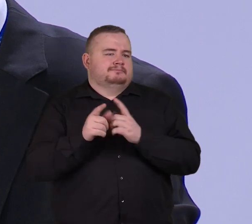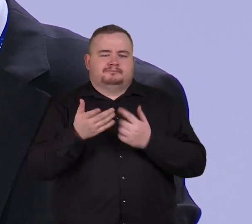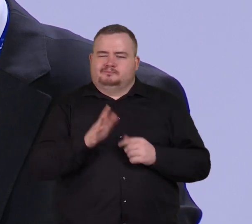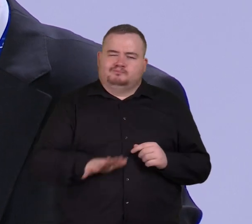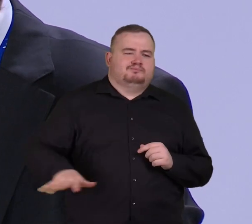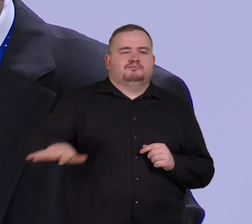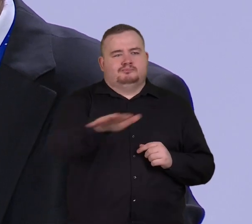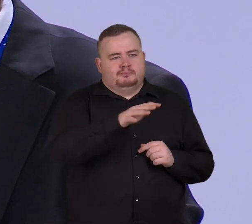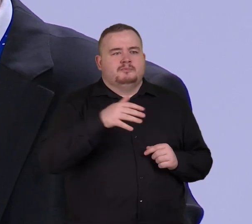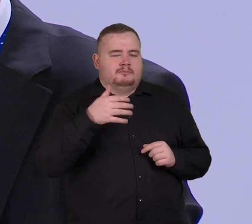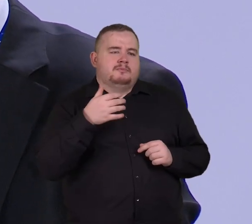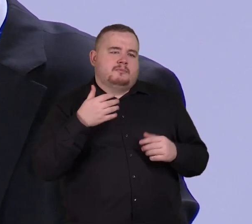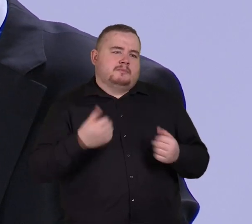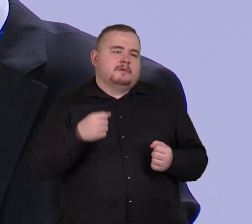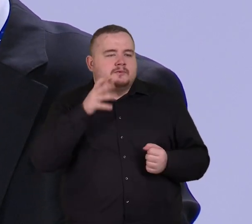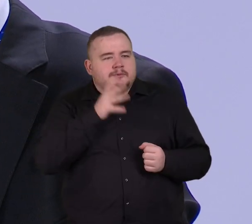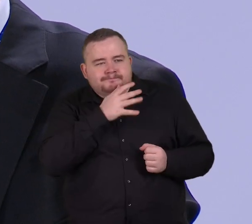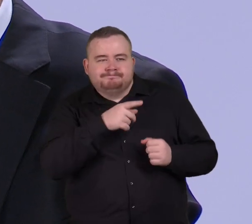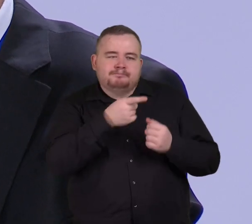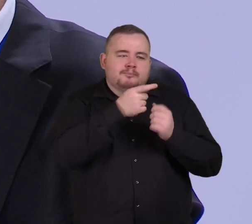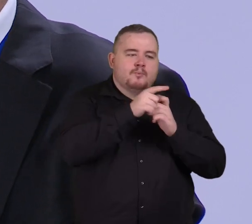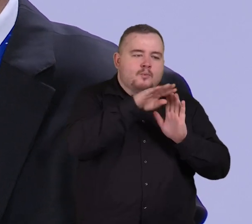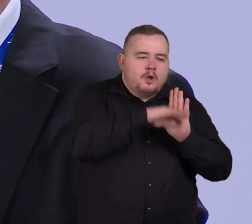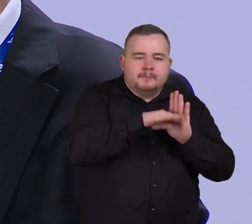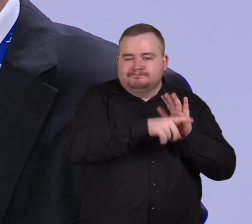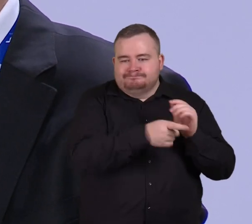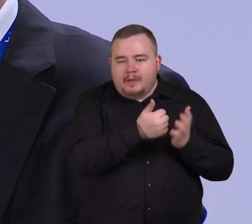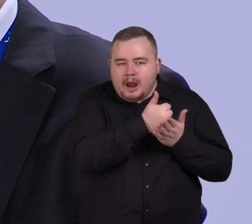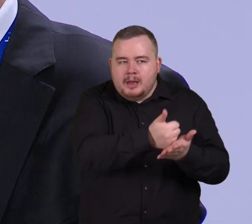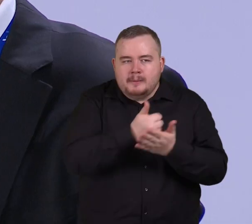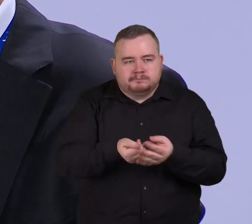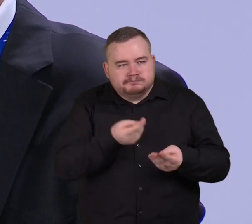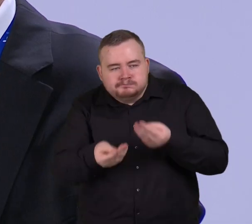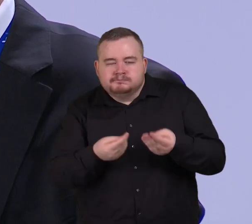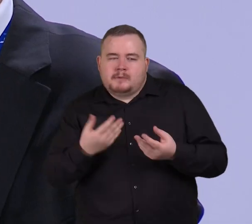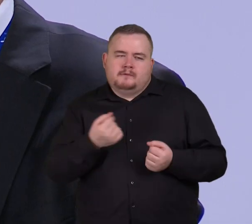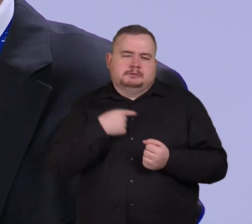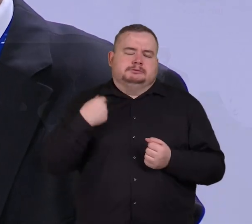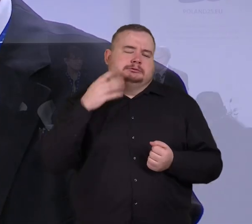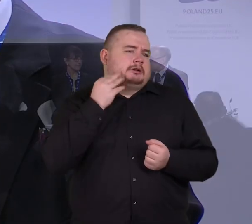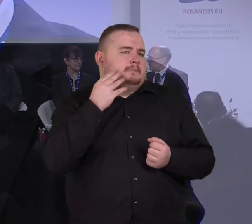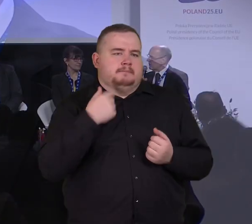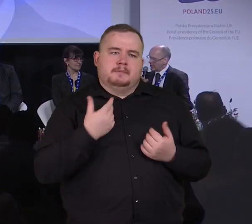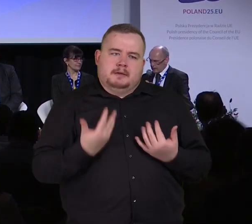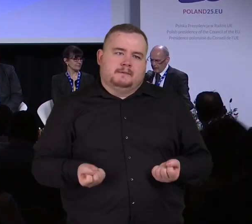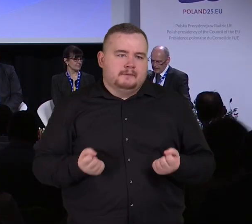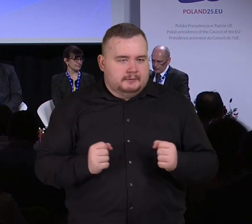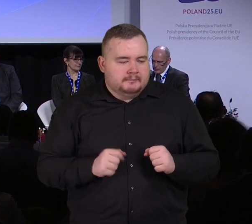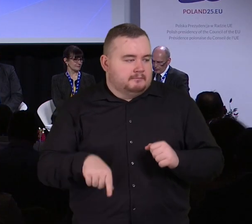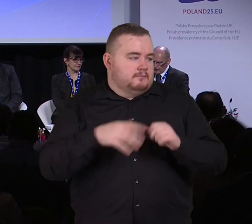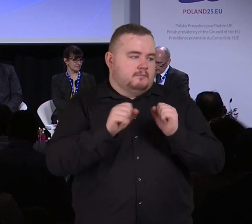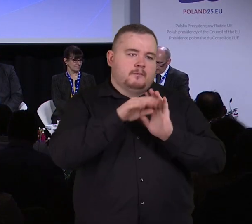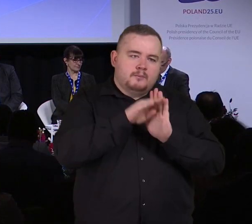with LEADER, but we had no experience with ITIs. Okay. So we started in this